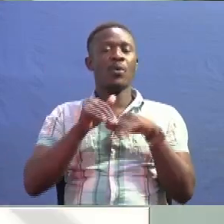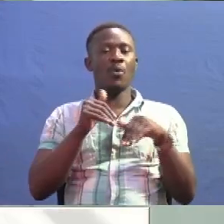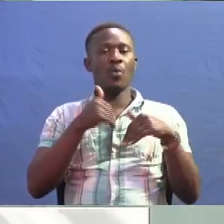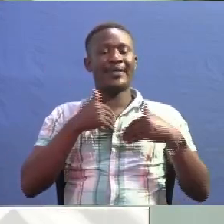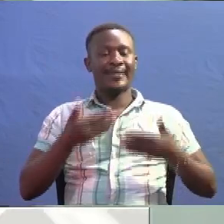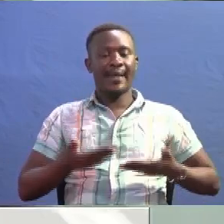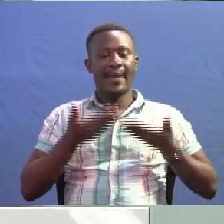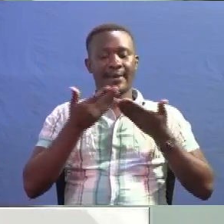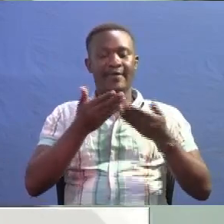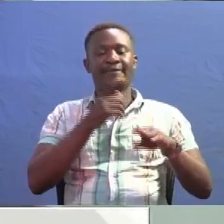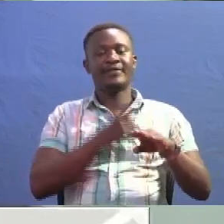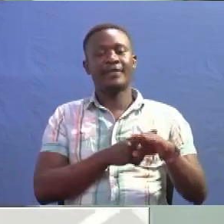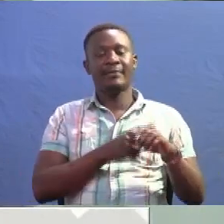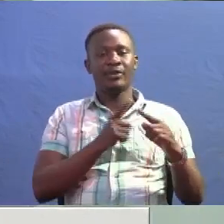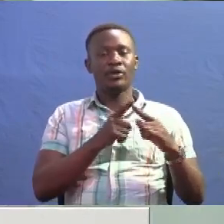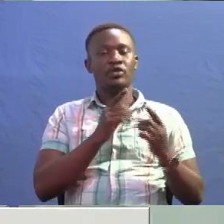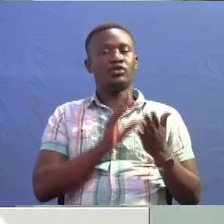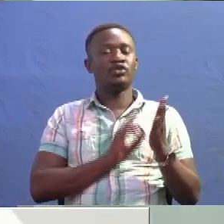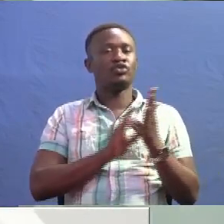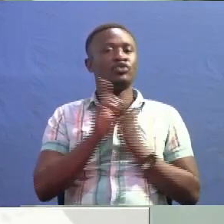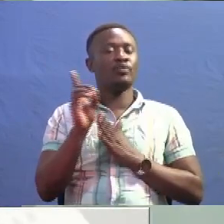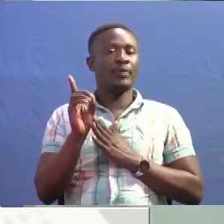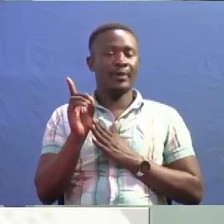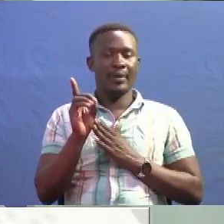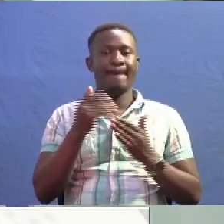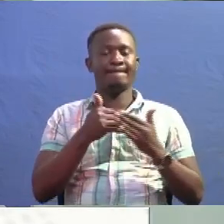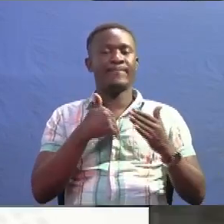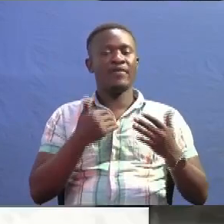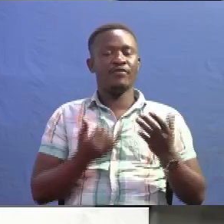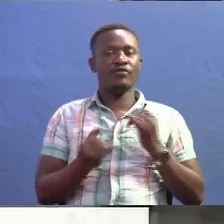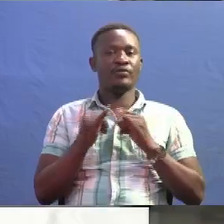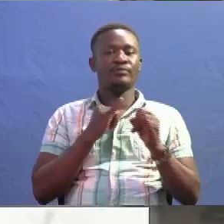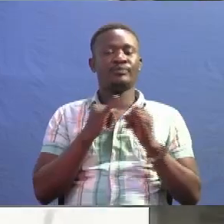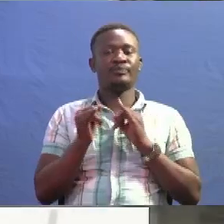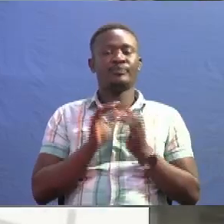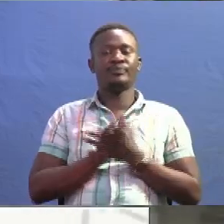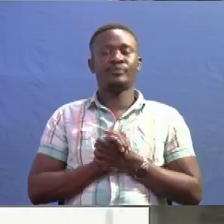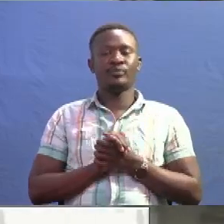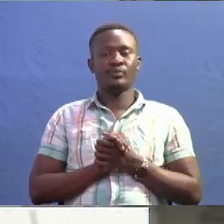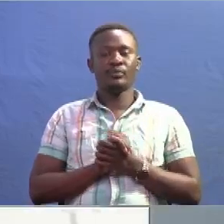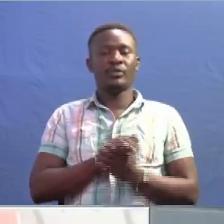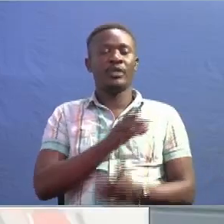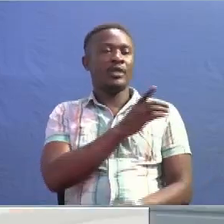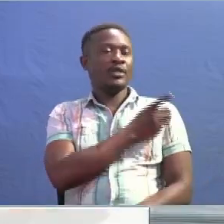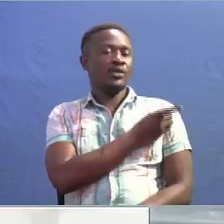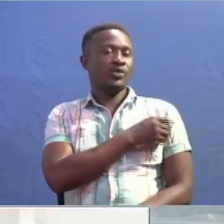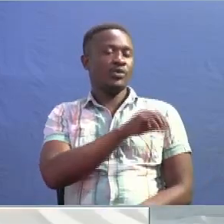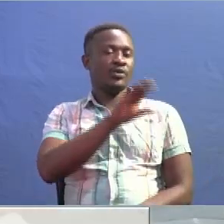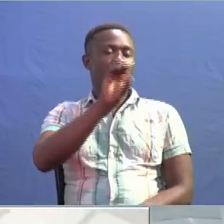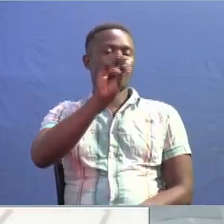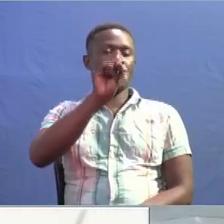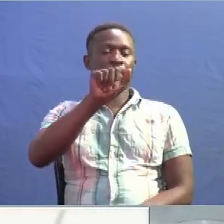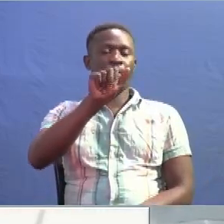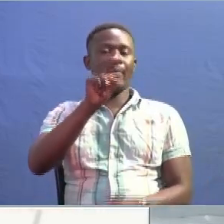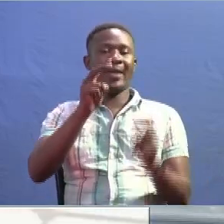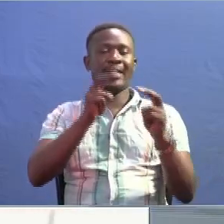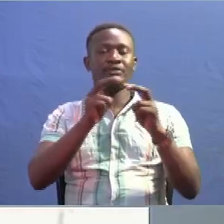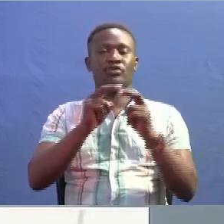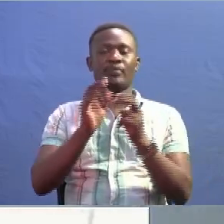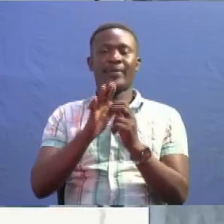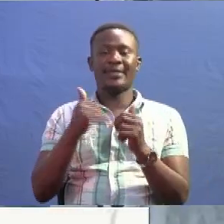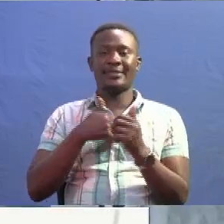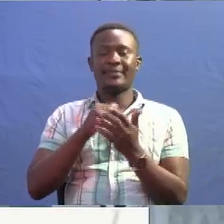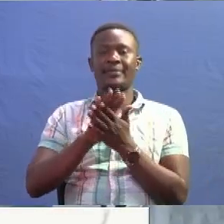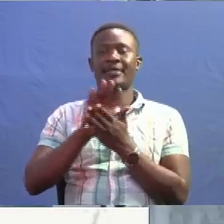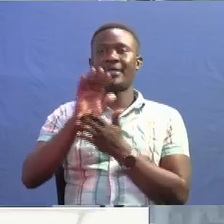and give the child time to develop the midface before we can intervene. Dr. Wambui Wanyoike, a consultant pediatrician at